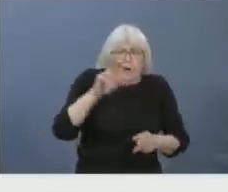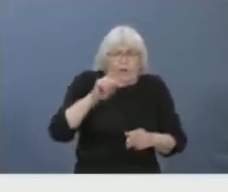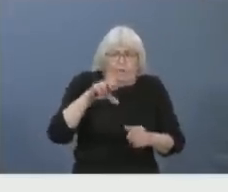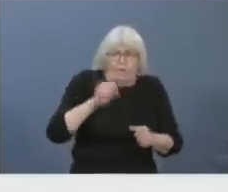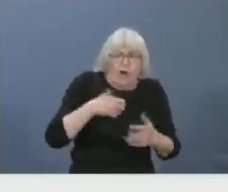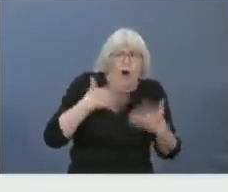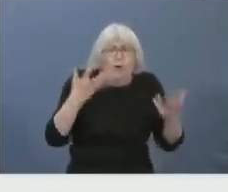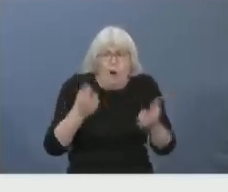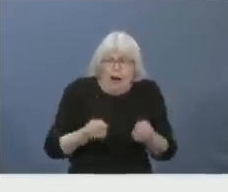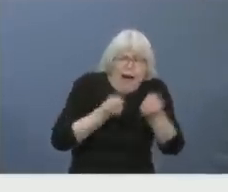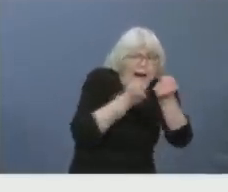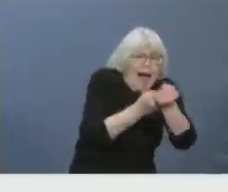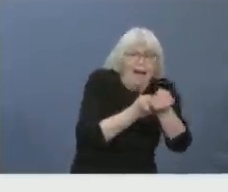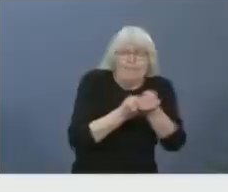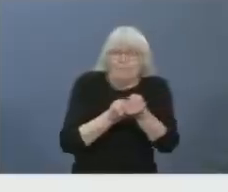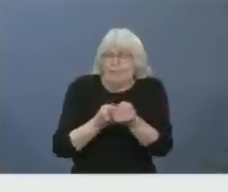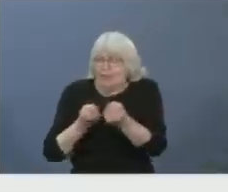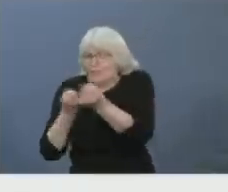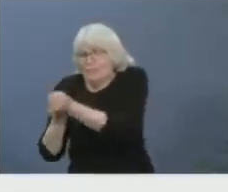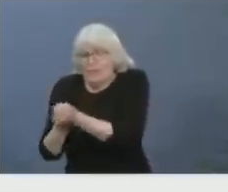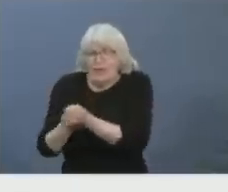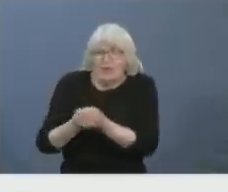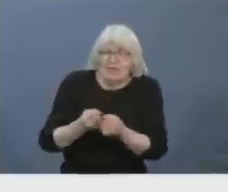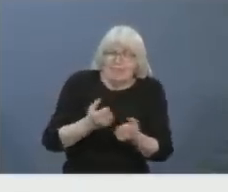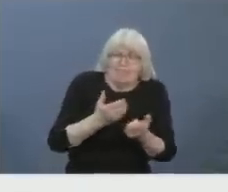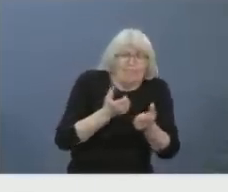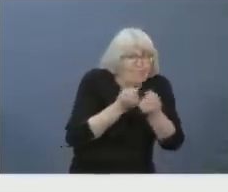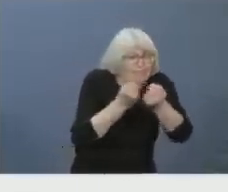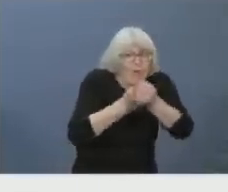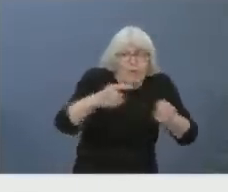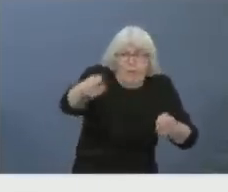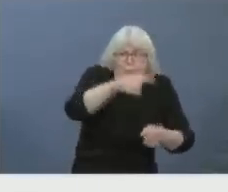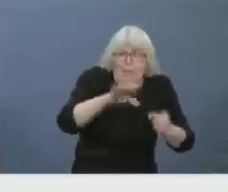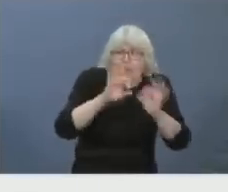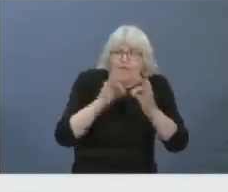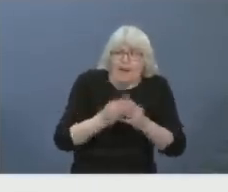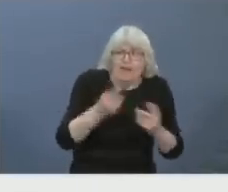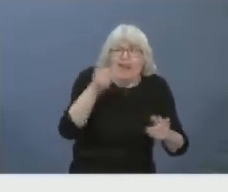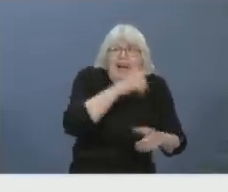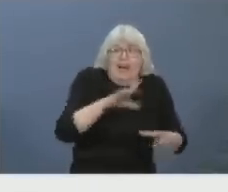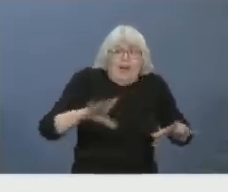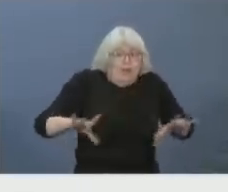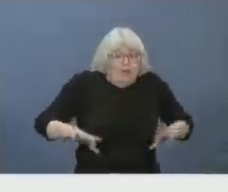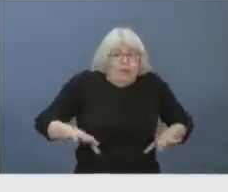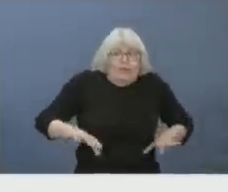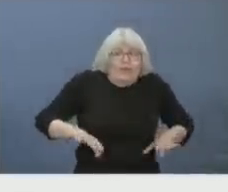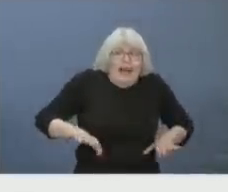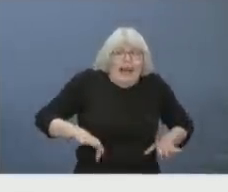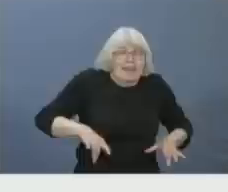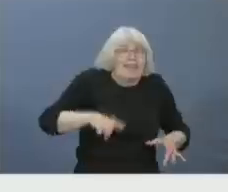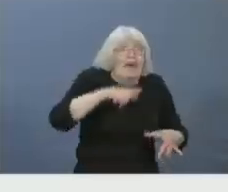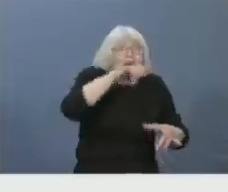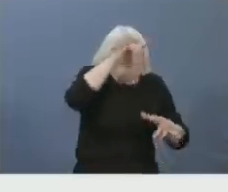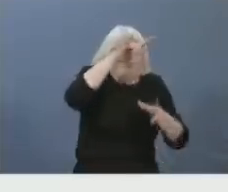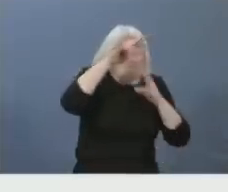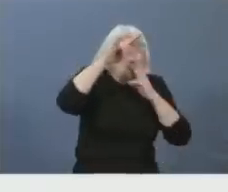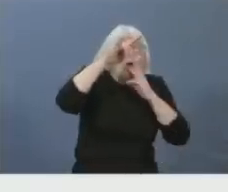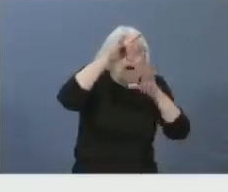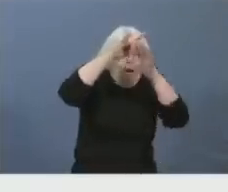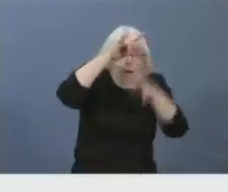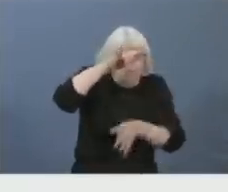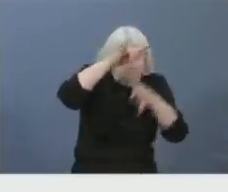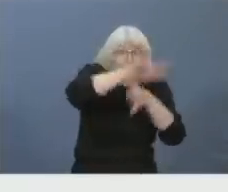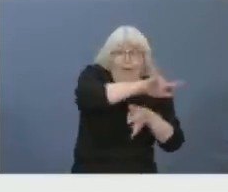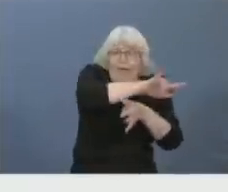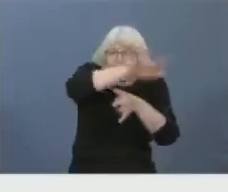Maritimers stepping up to help one another. Newfoundland has been incredible with their airplane water bomber support. New Brunswick has been there for